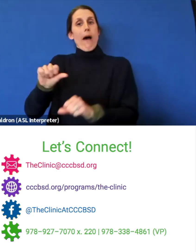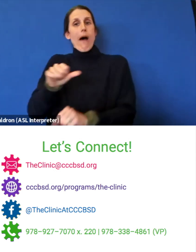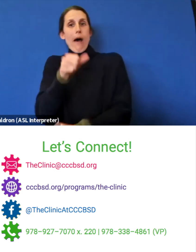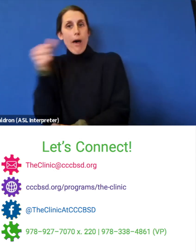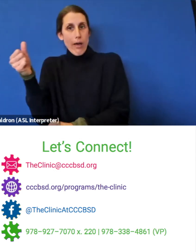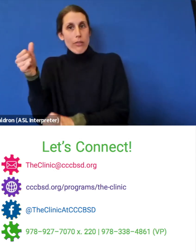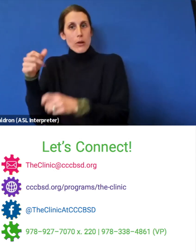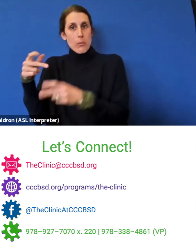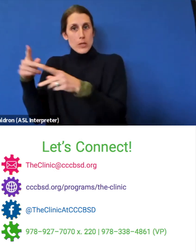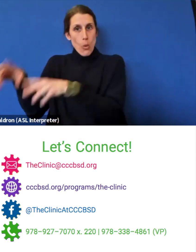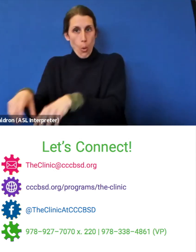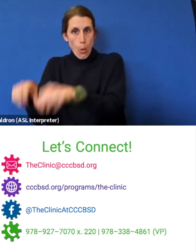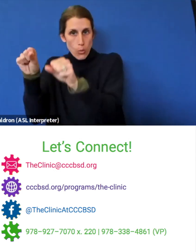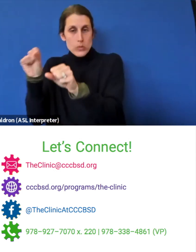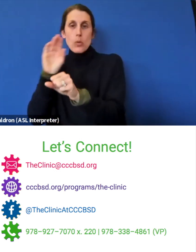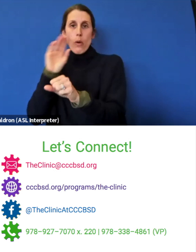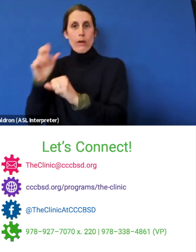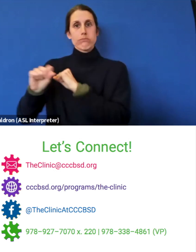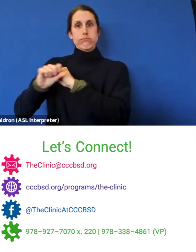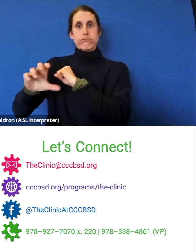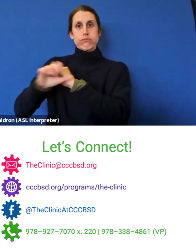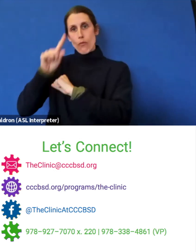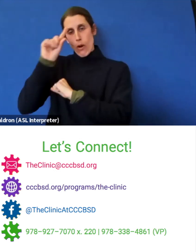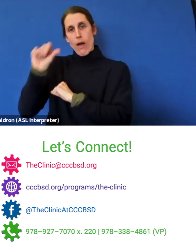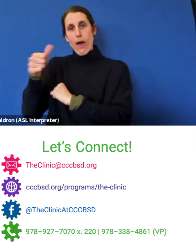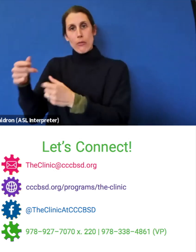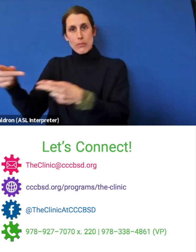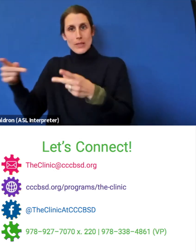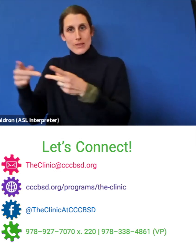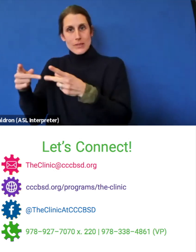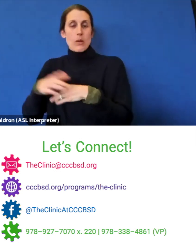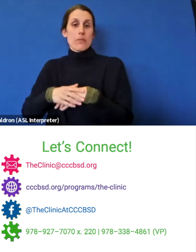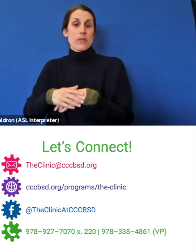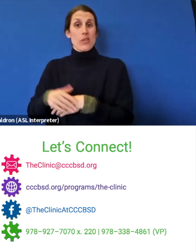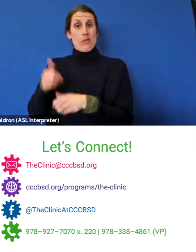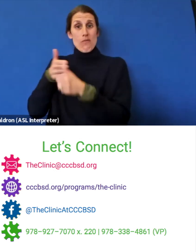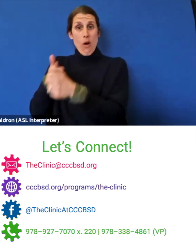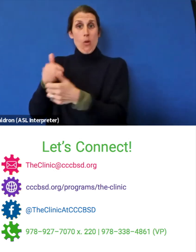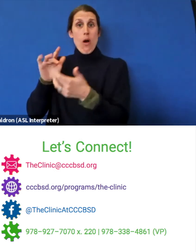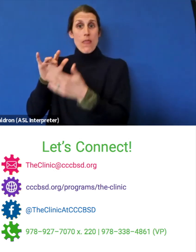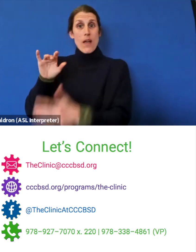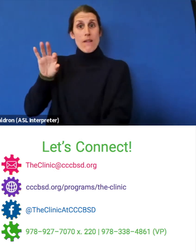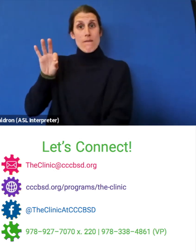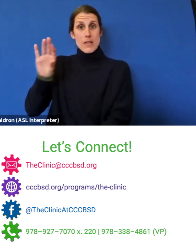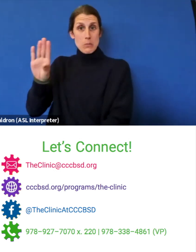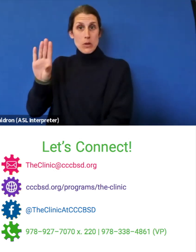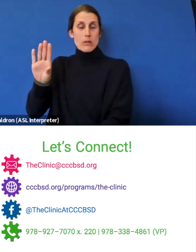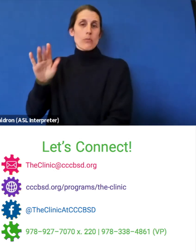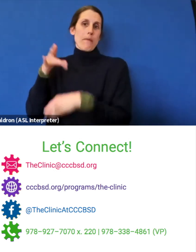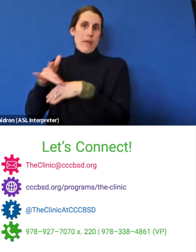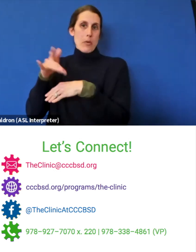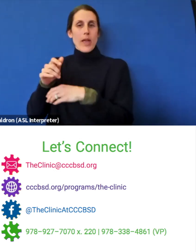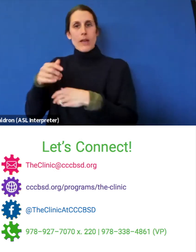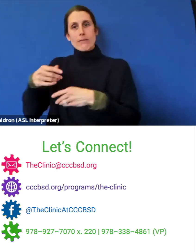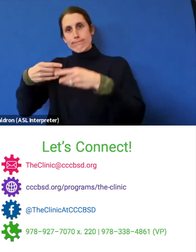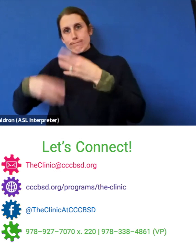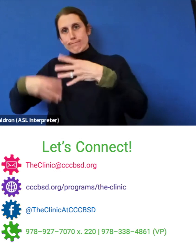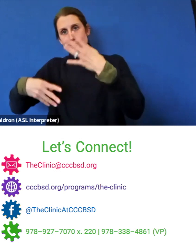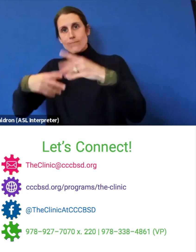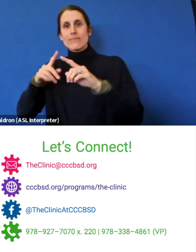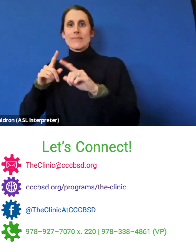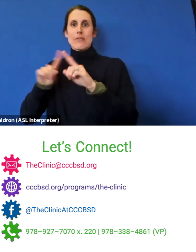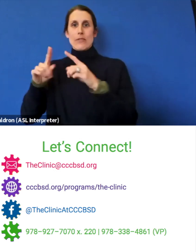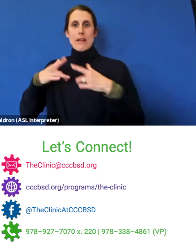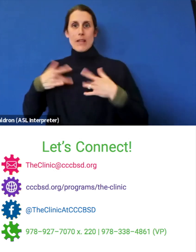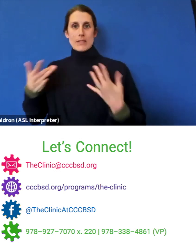media. So if you follow us there, we encourage you to do that. That will be available to you. I don't